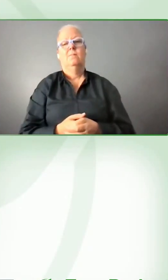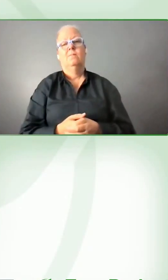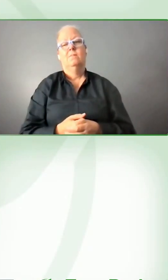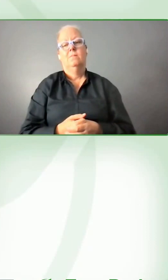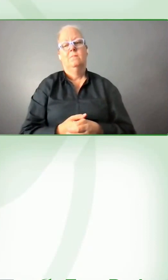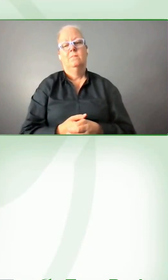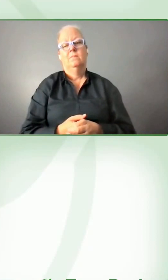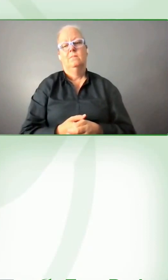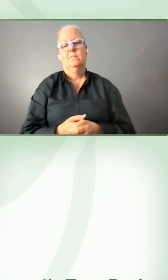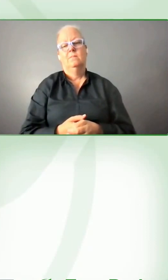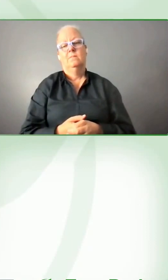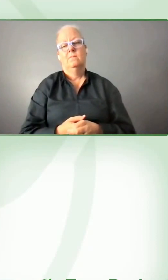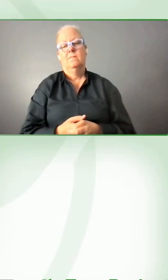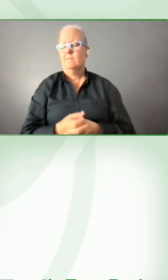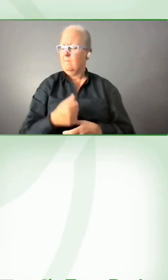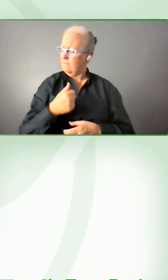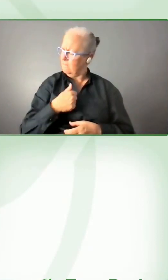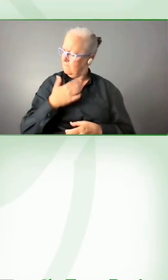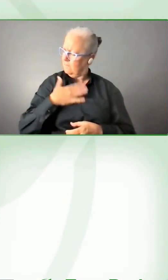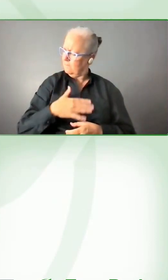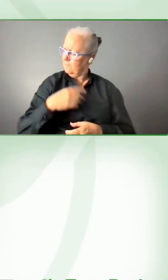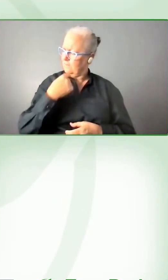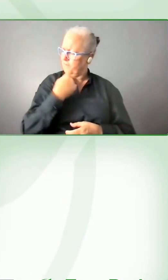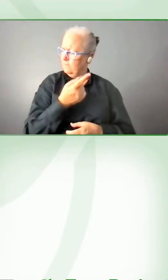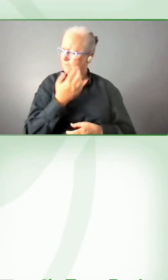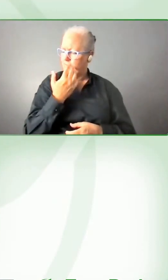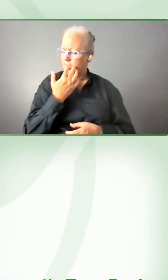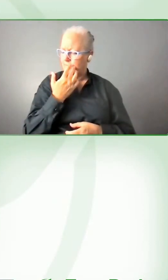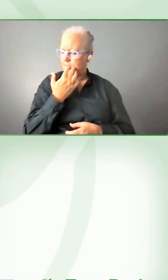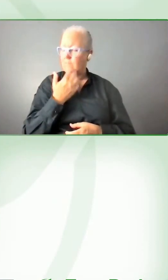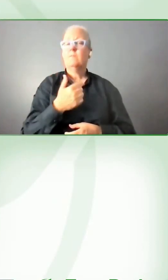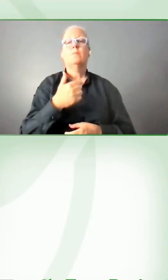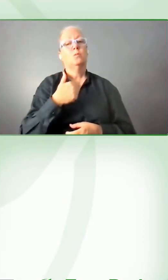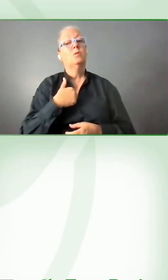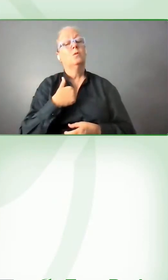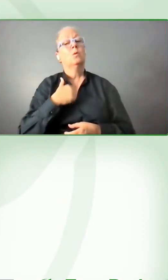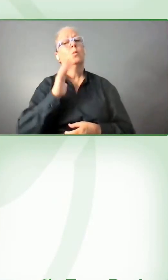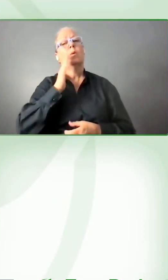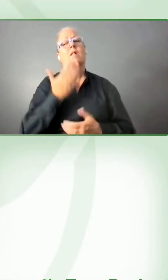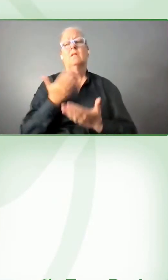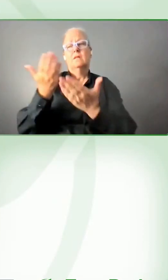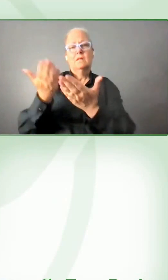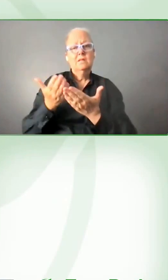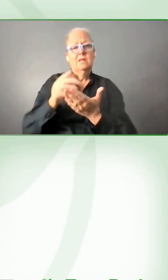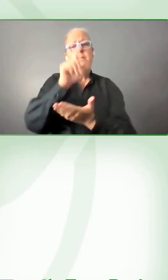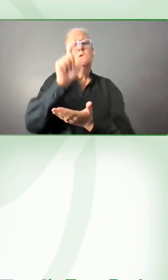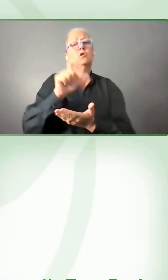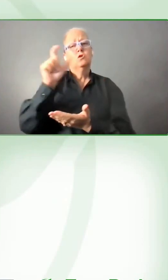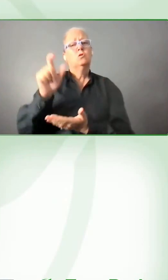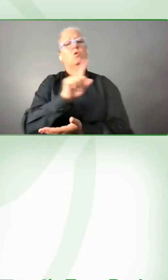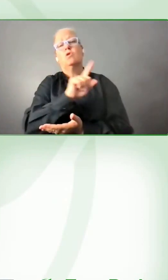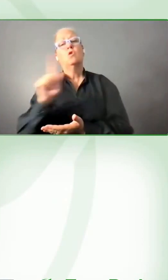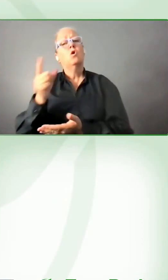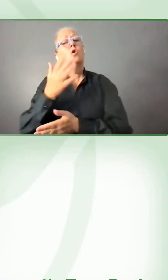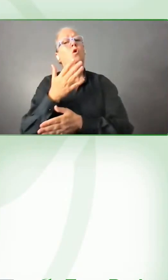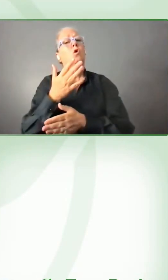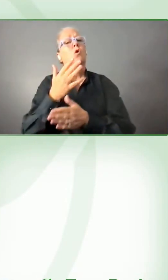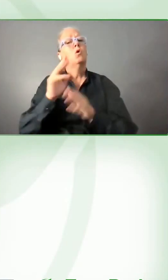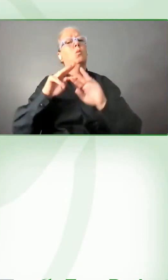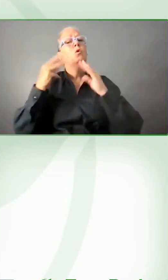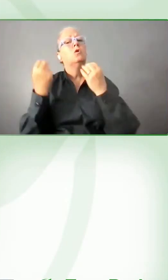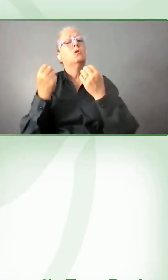Wait, what was I going to say about that? We actually invite people who don't have disabilities to our workshops as well, so that they can